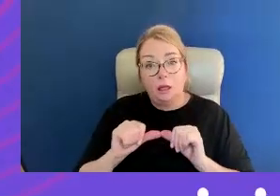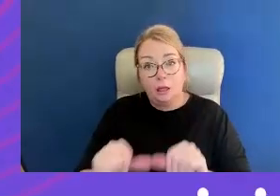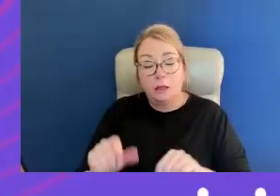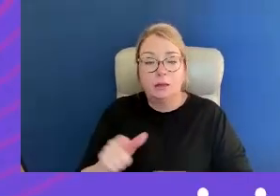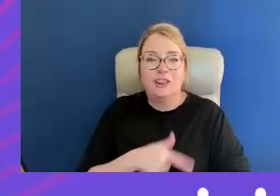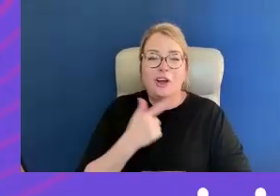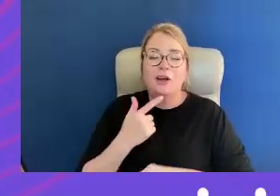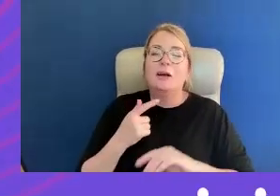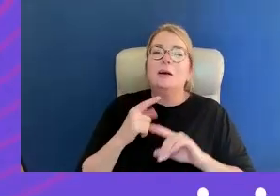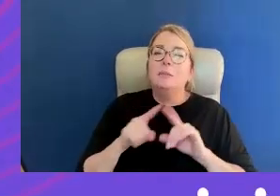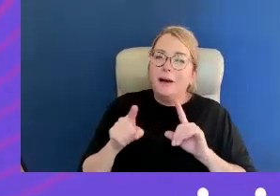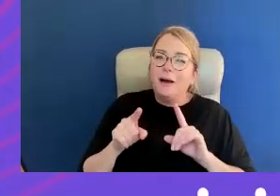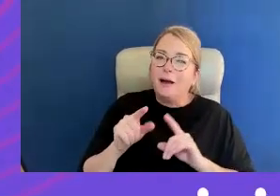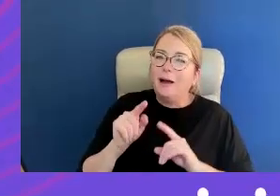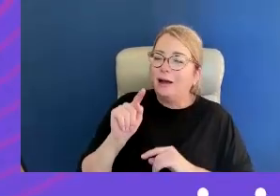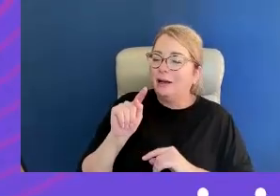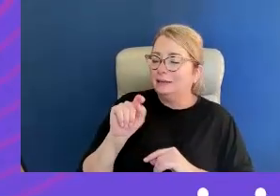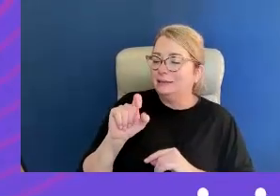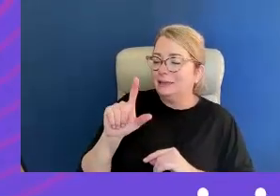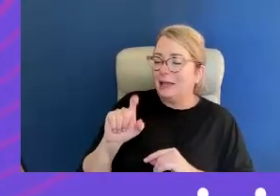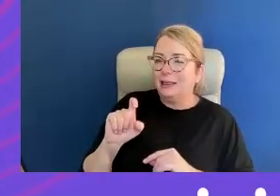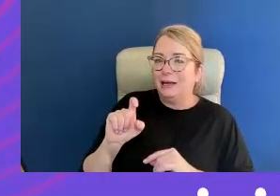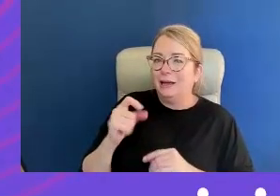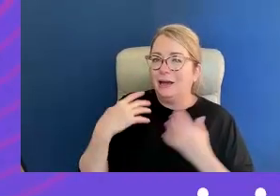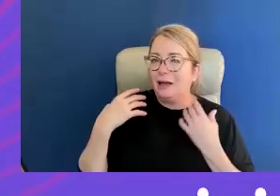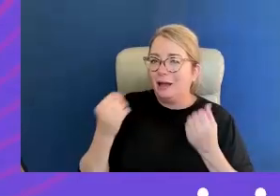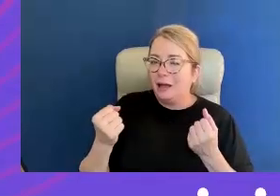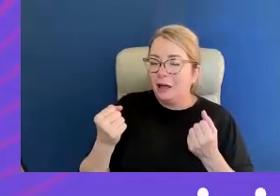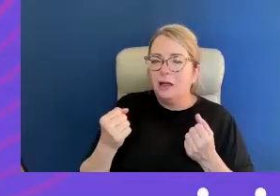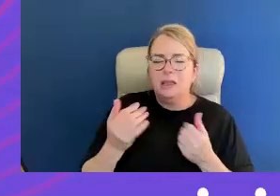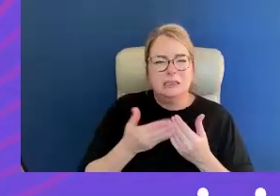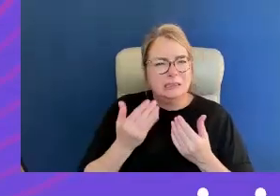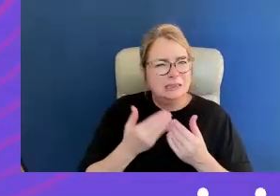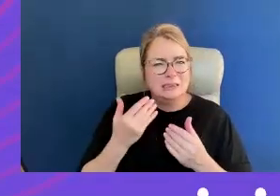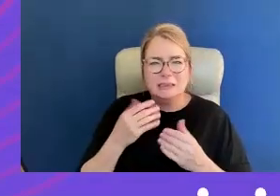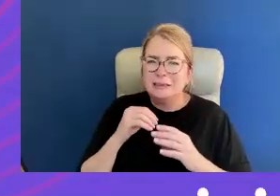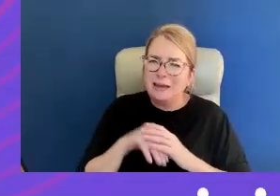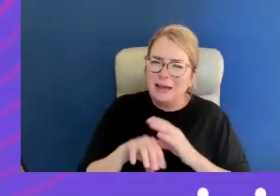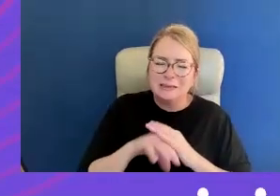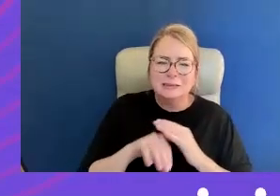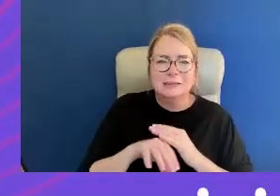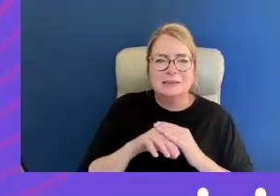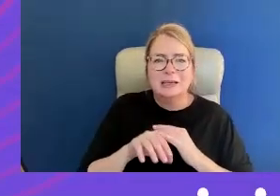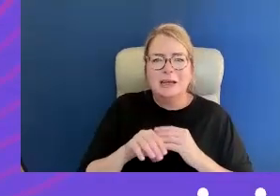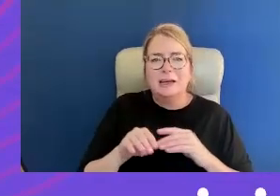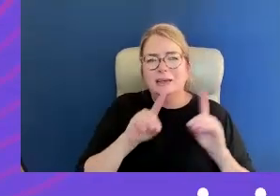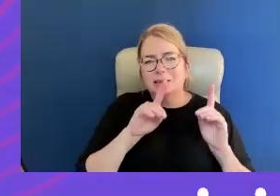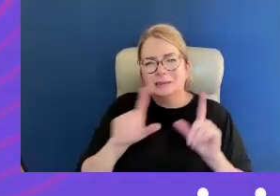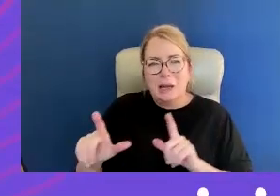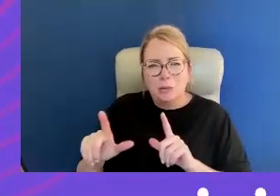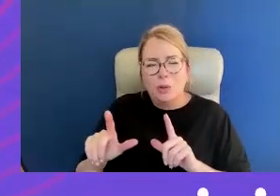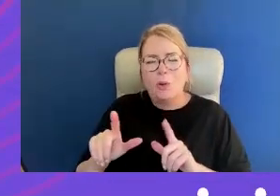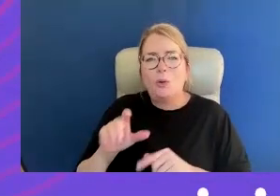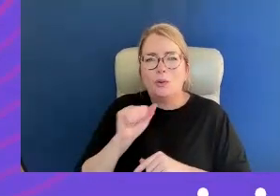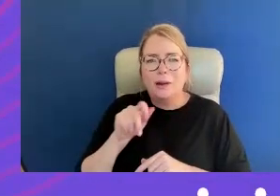telehealth options are usually very easy to access. You either need to download an app and get care, or send an email over to your doctor to get